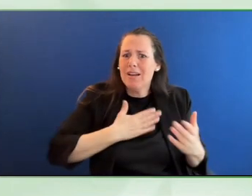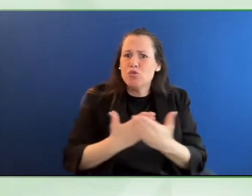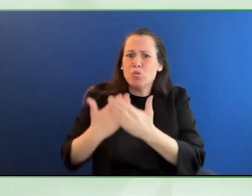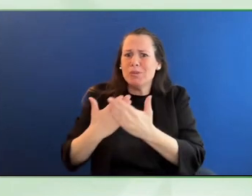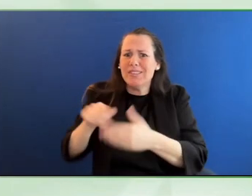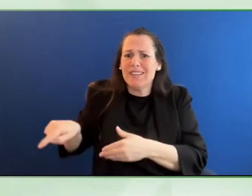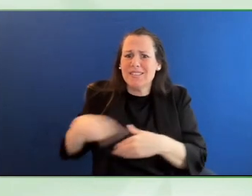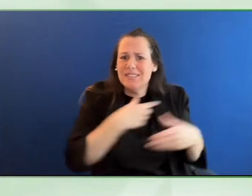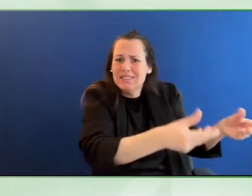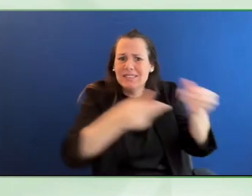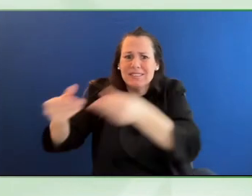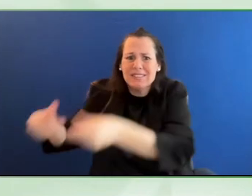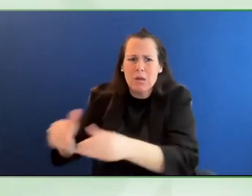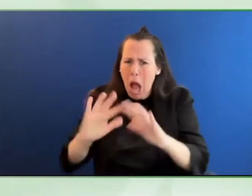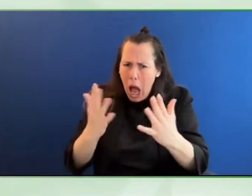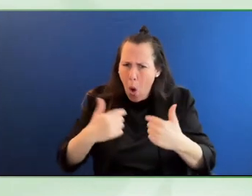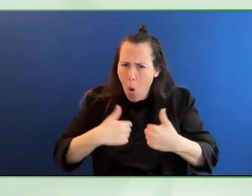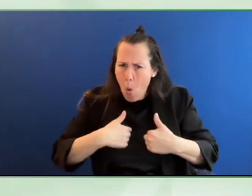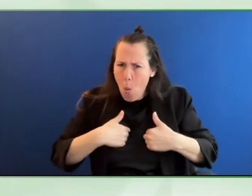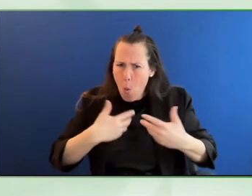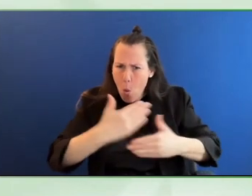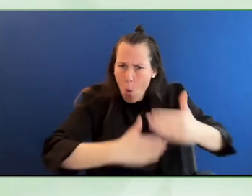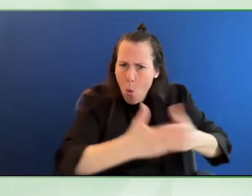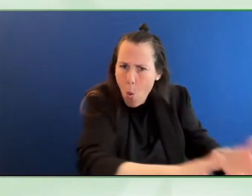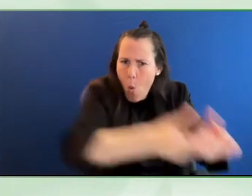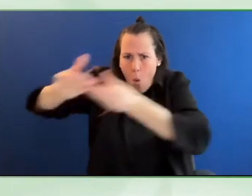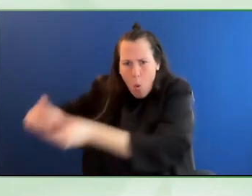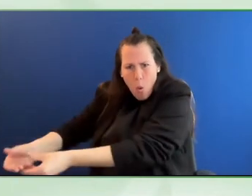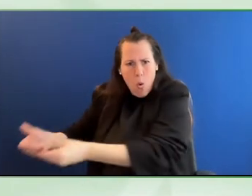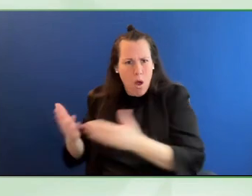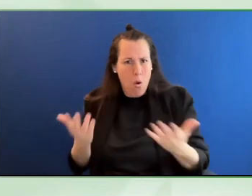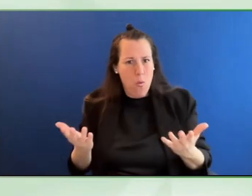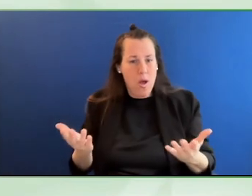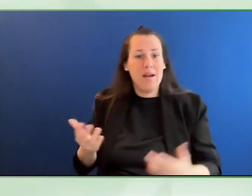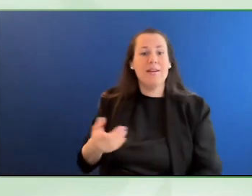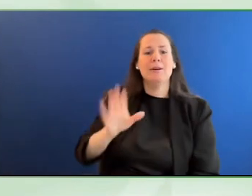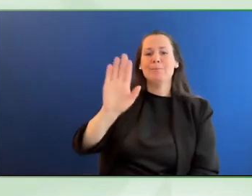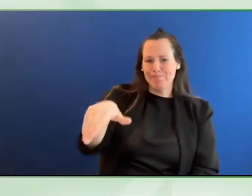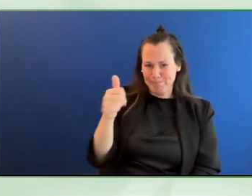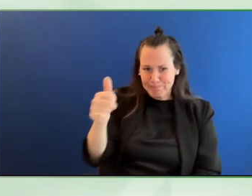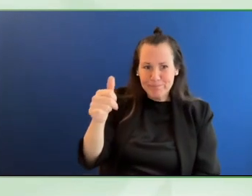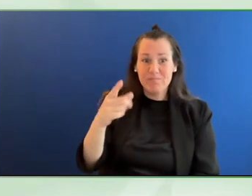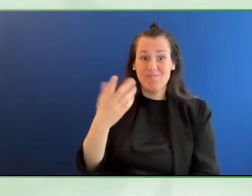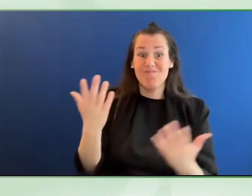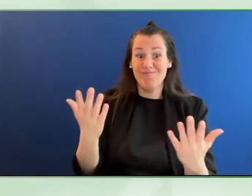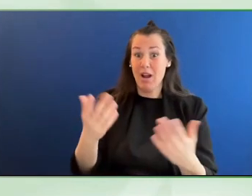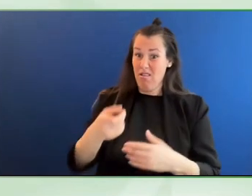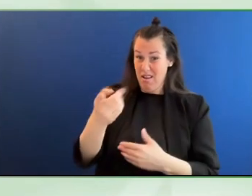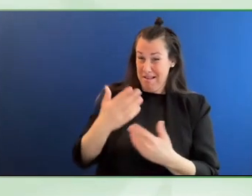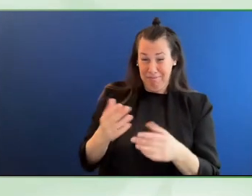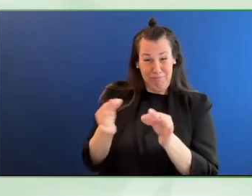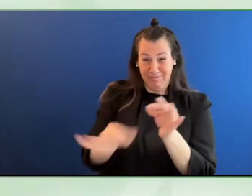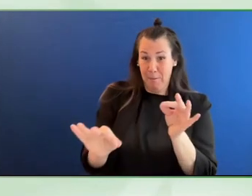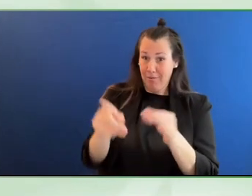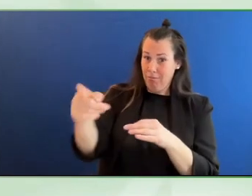One of the other reasons why no one does it is that the only way it can really be everywhere, especially in rural and